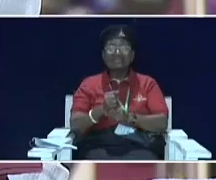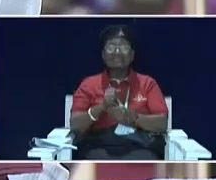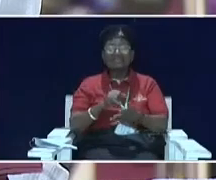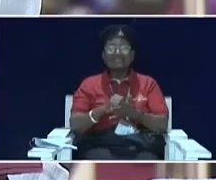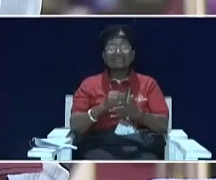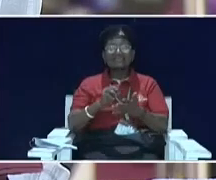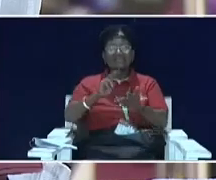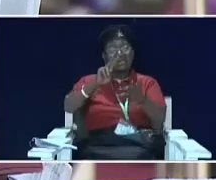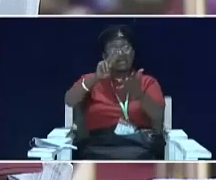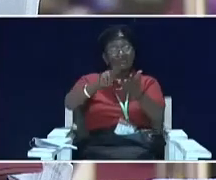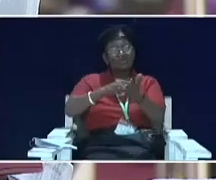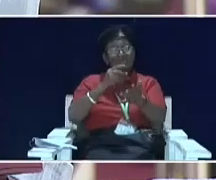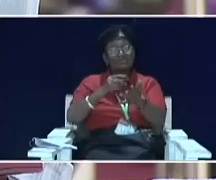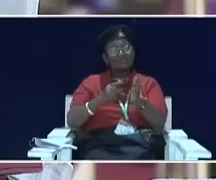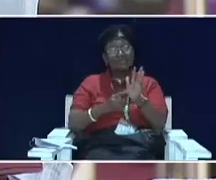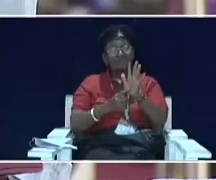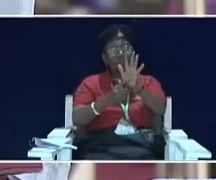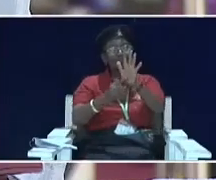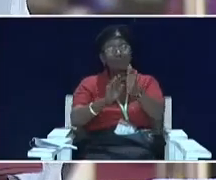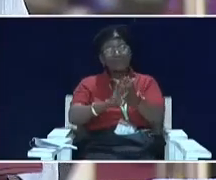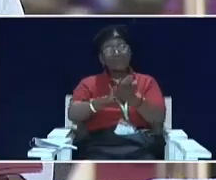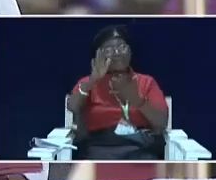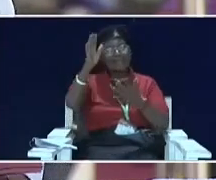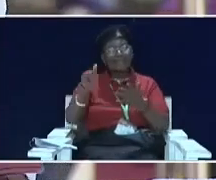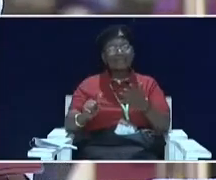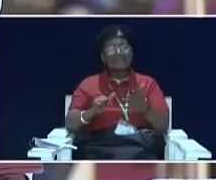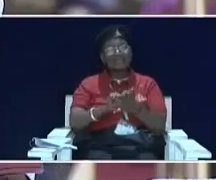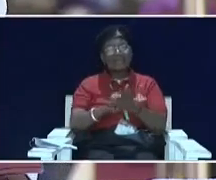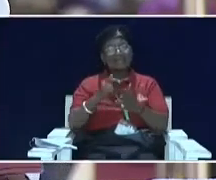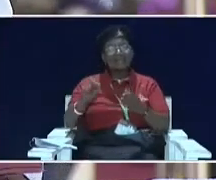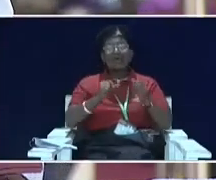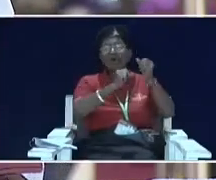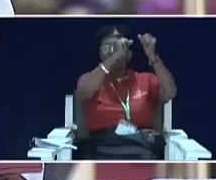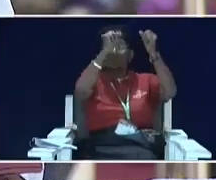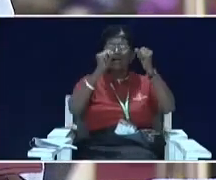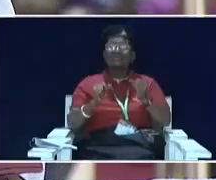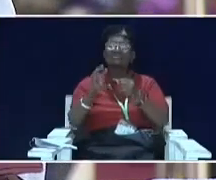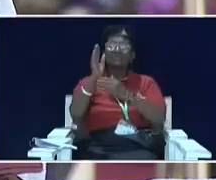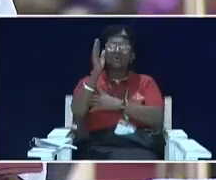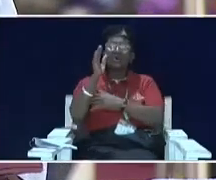shows clearly that the Almighty God has a very special interest in that child.